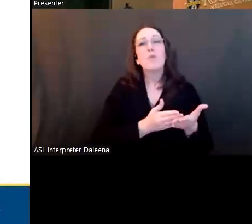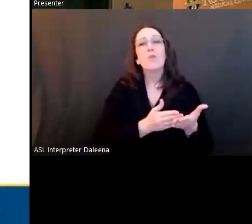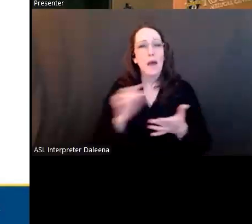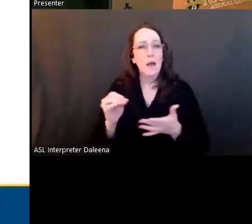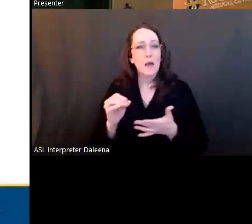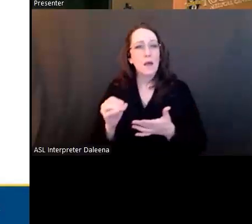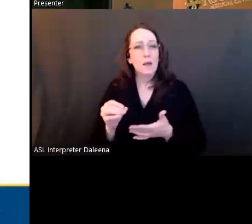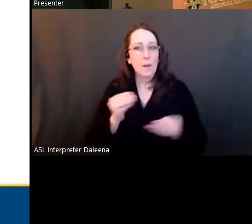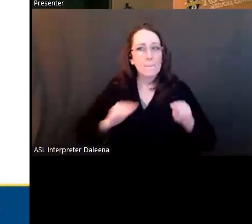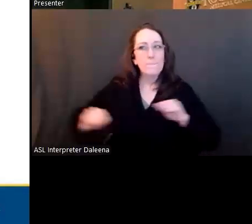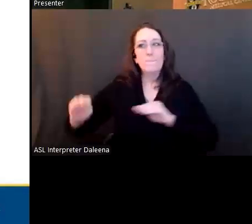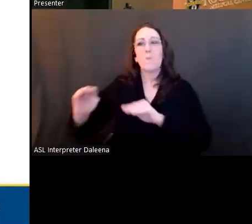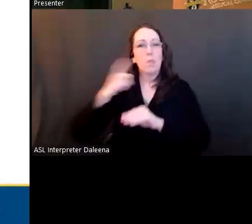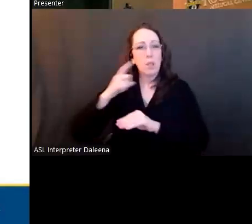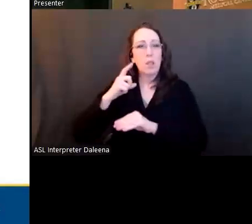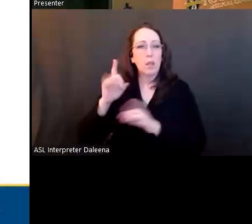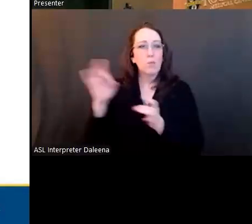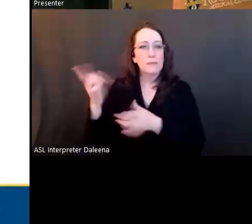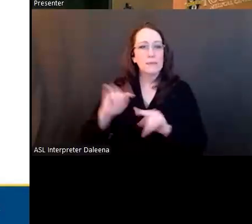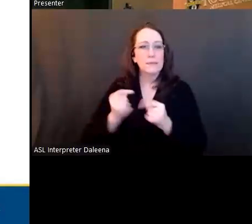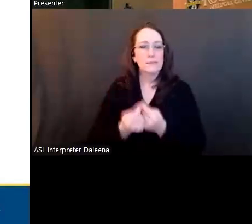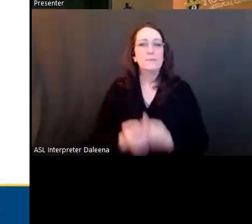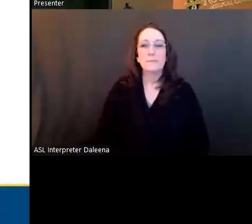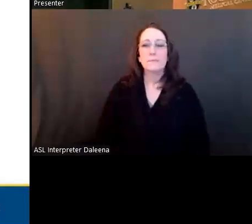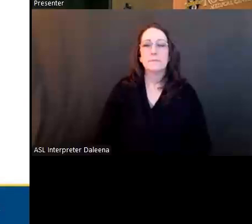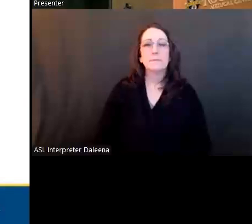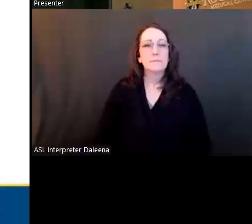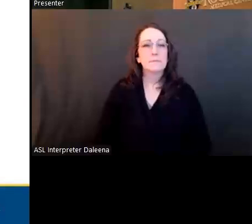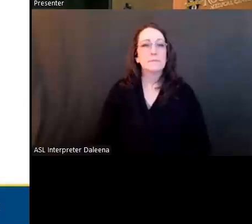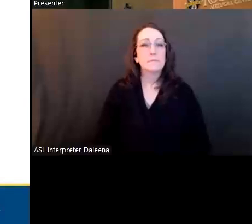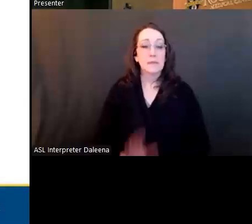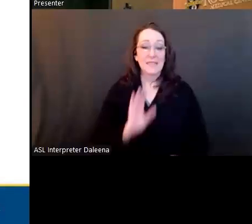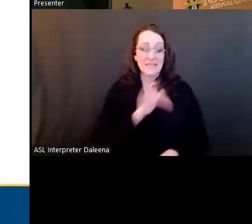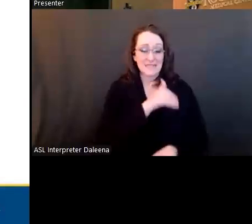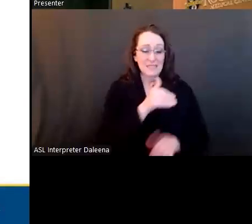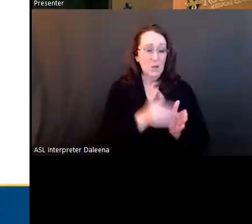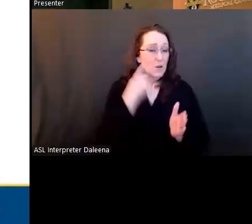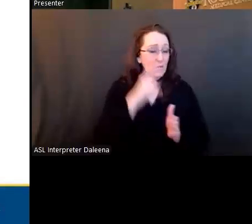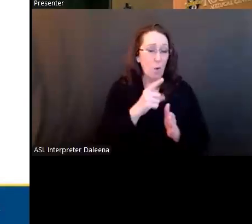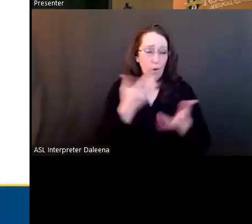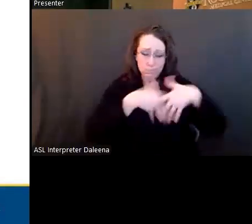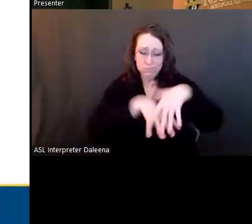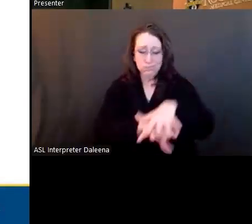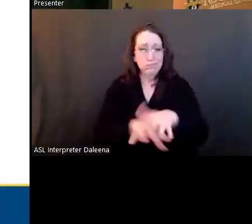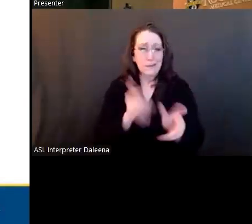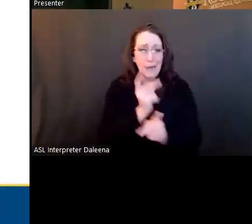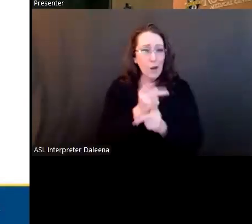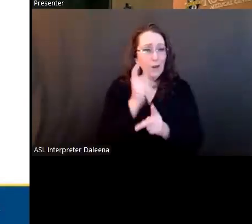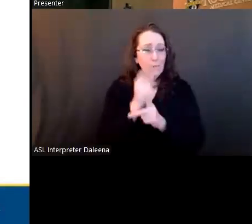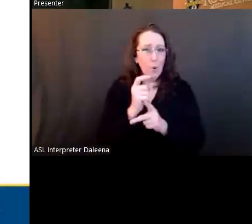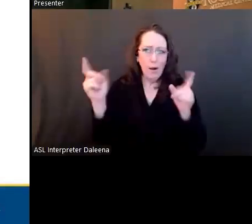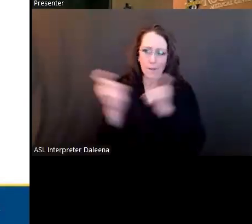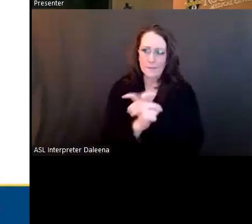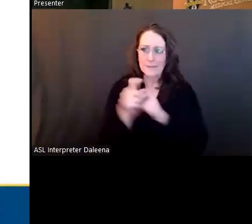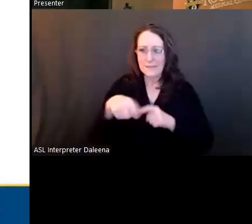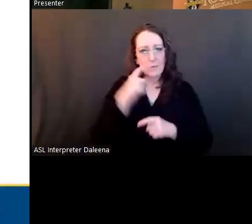team. So really, our center exists to provide integrated care to meet the complex needs of our patients.